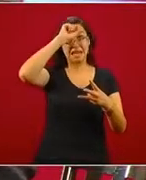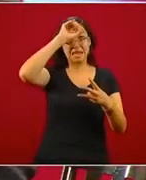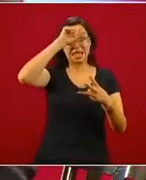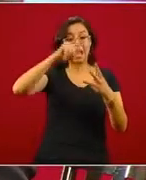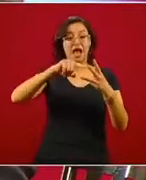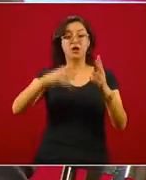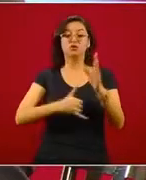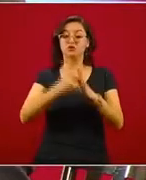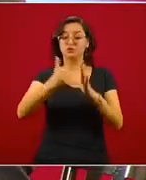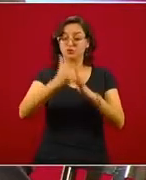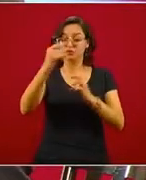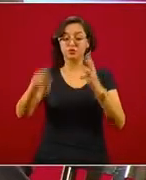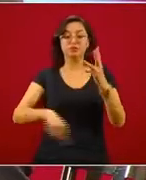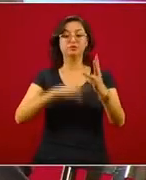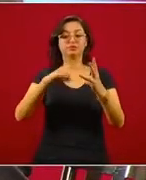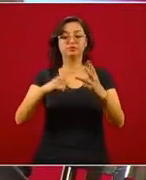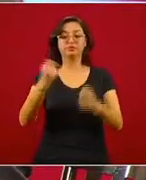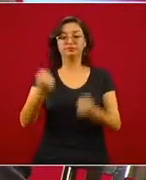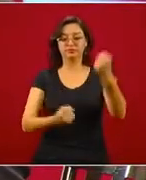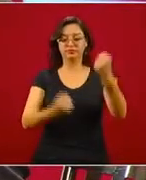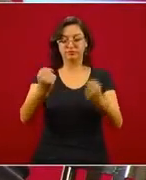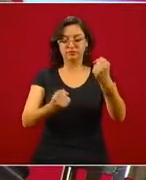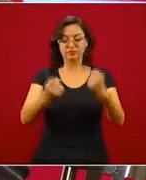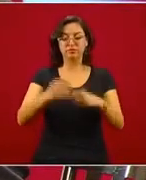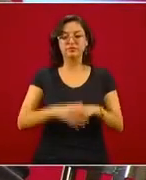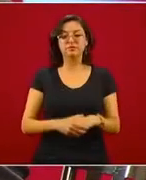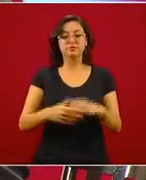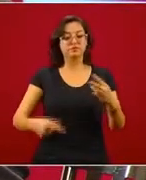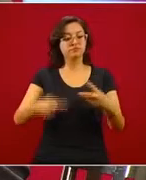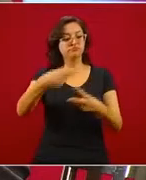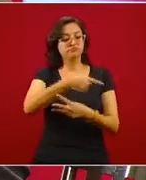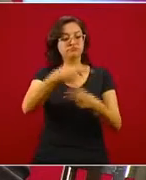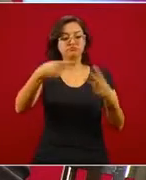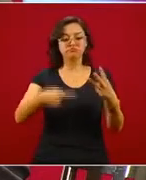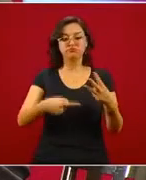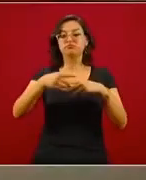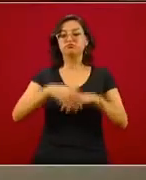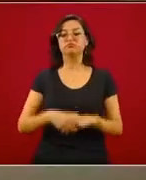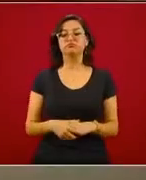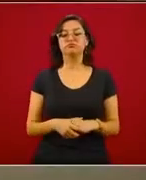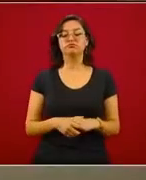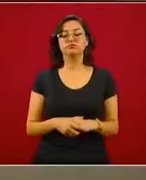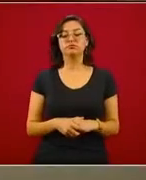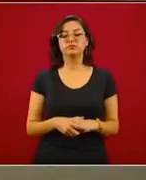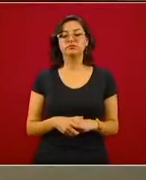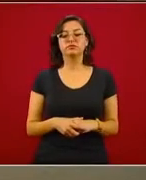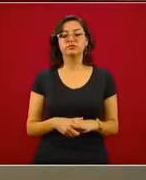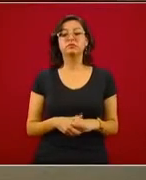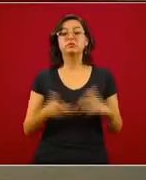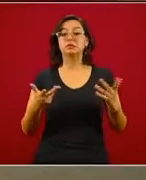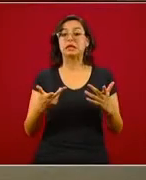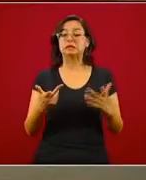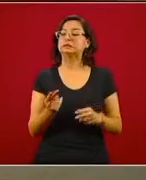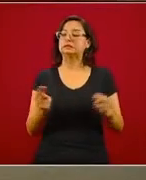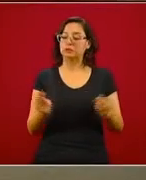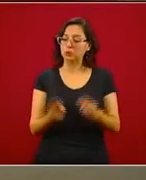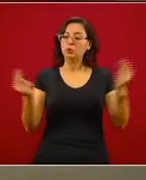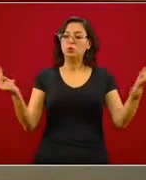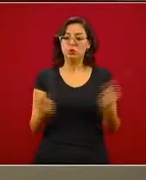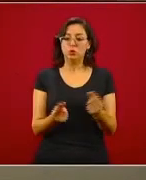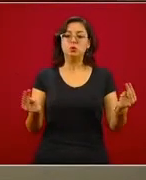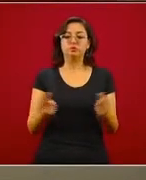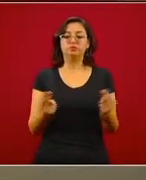mining, construction, and the automotive industry. These three sectors have been considered to